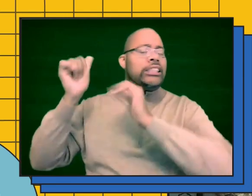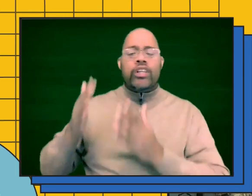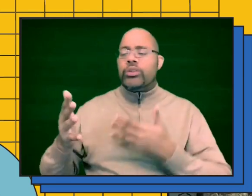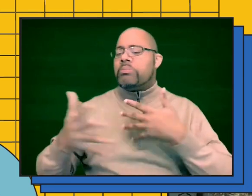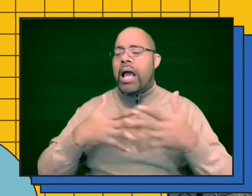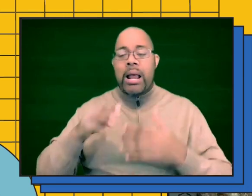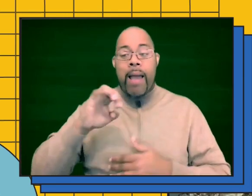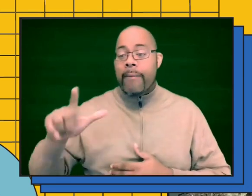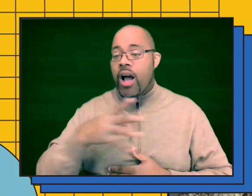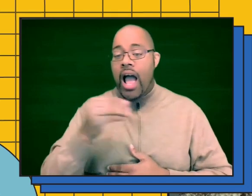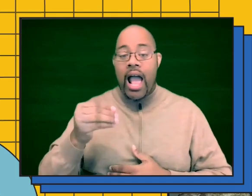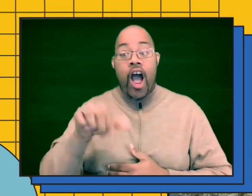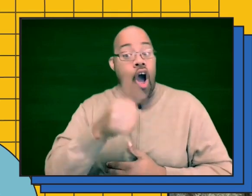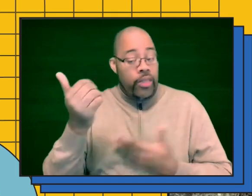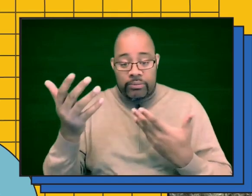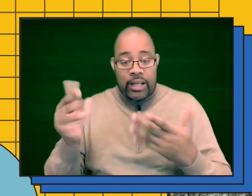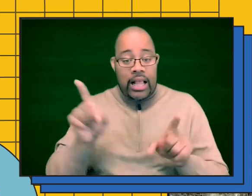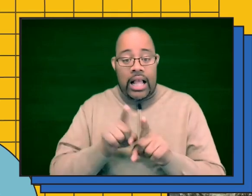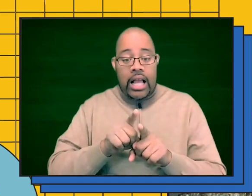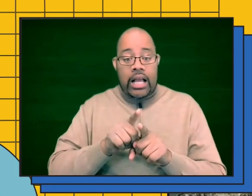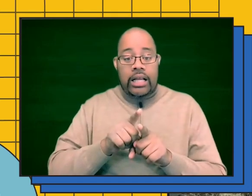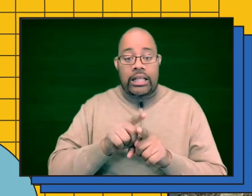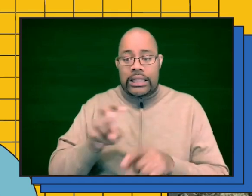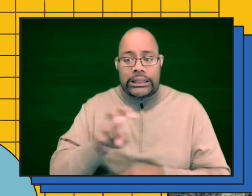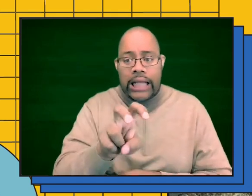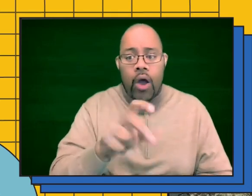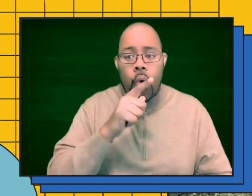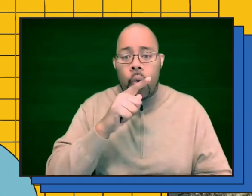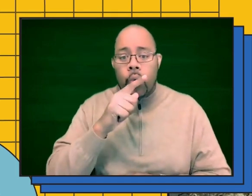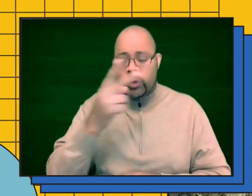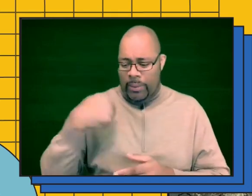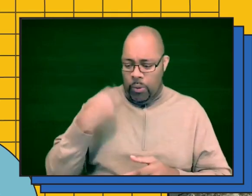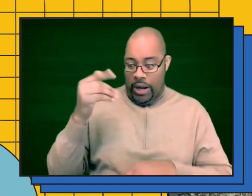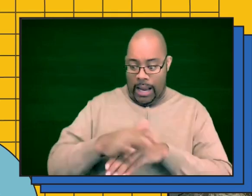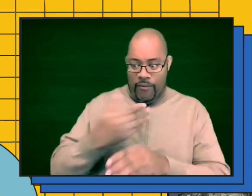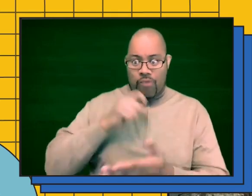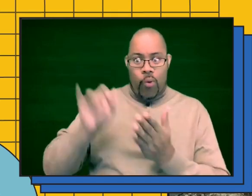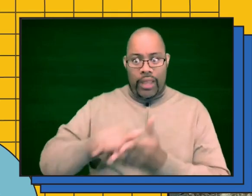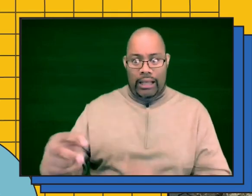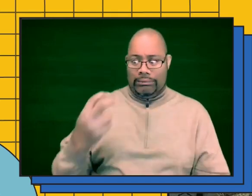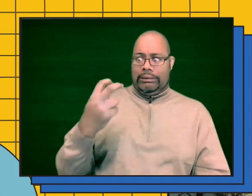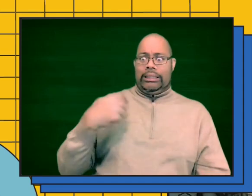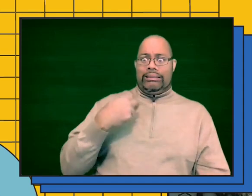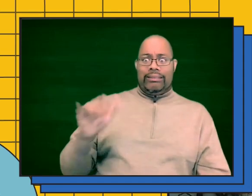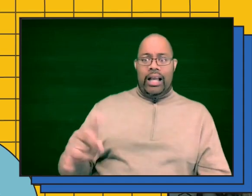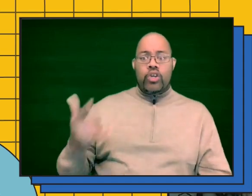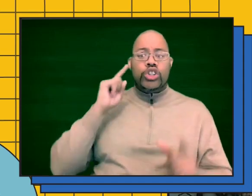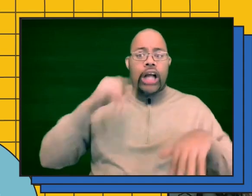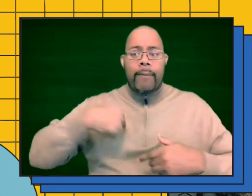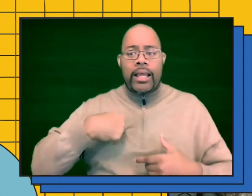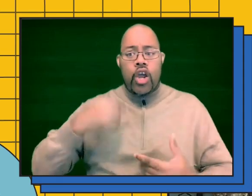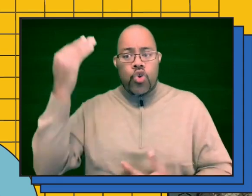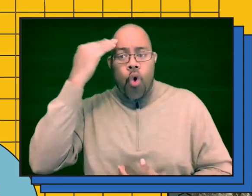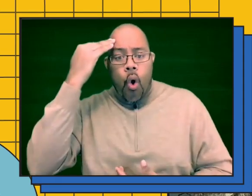and ancestral, mammal, and otherwise, like the copperhead snake who greeted me the night before I wrote this, who